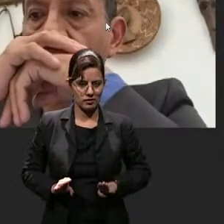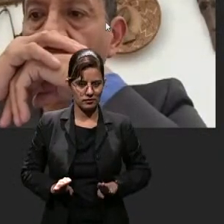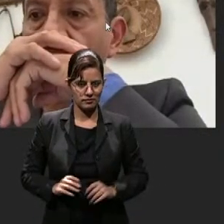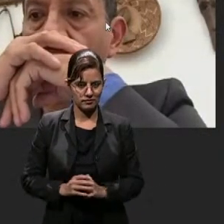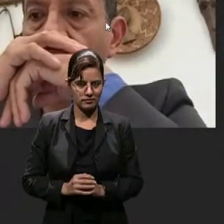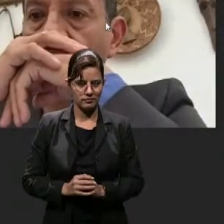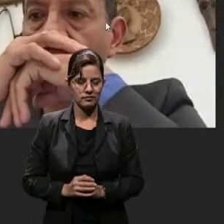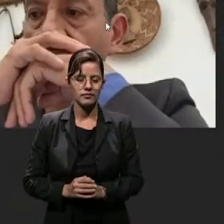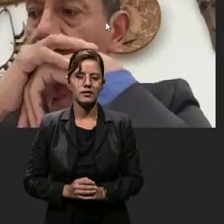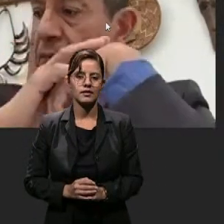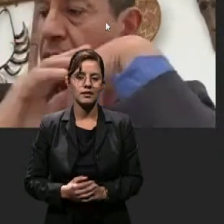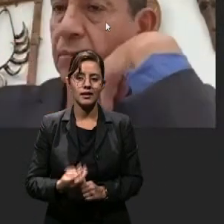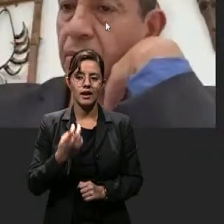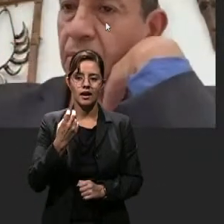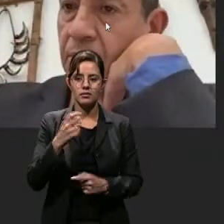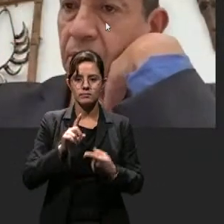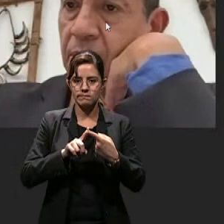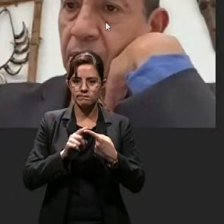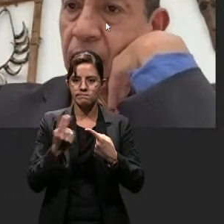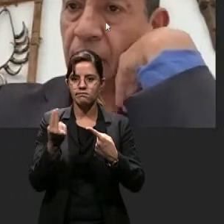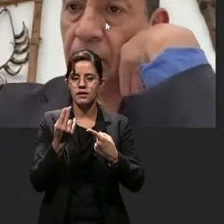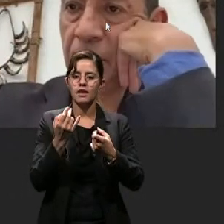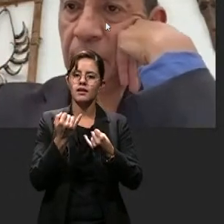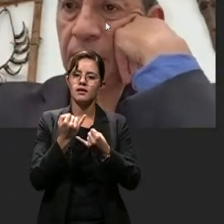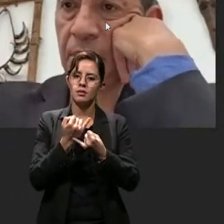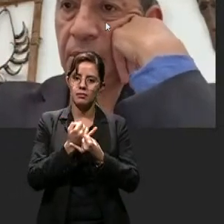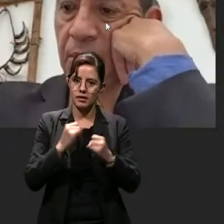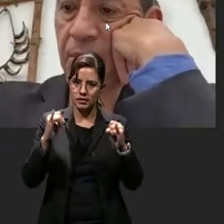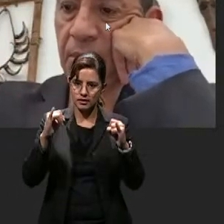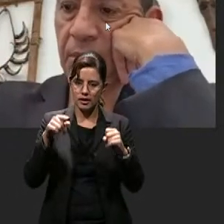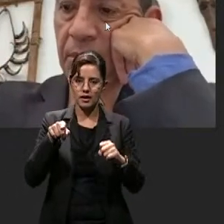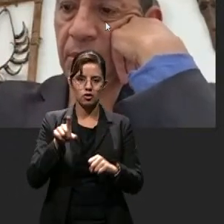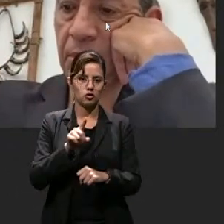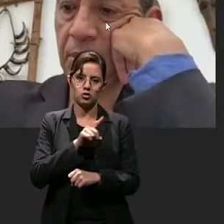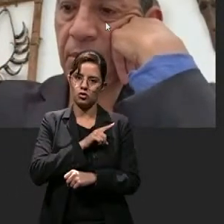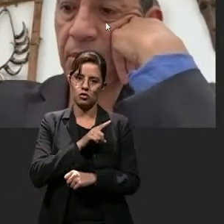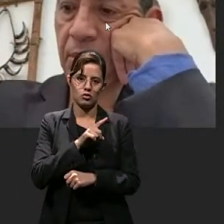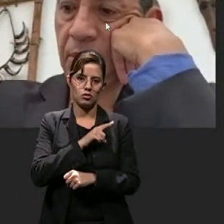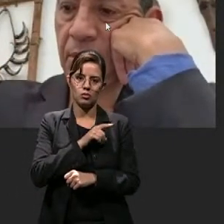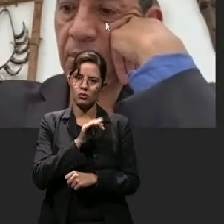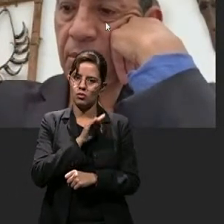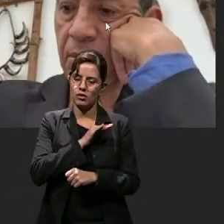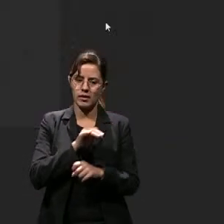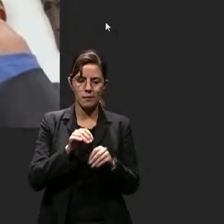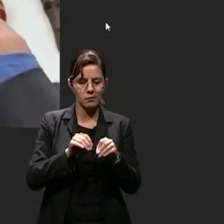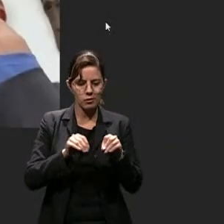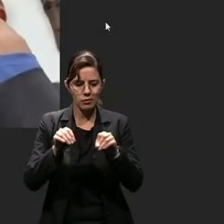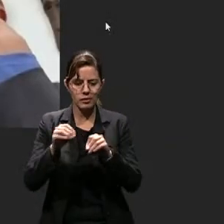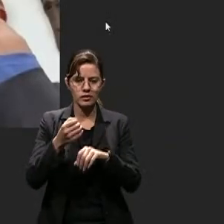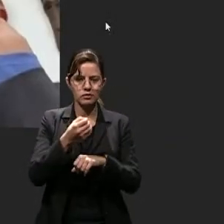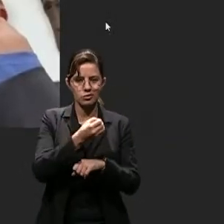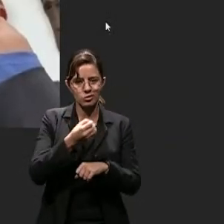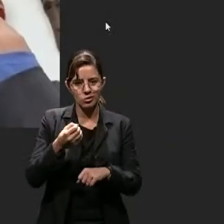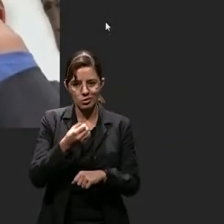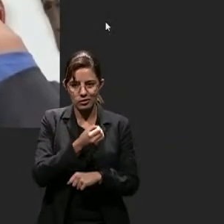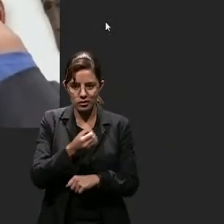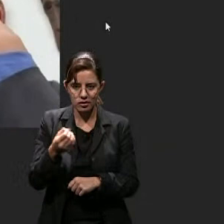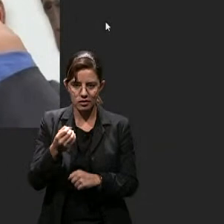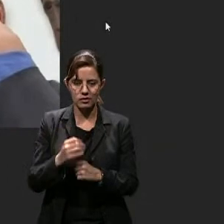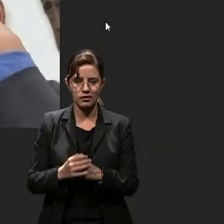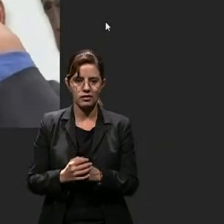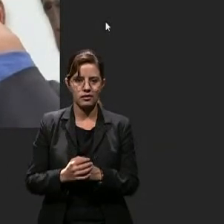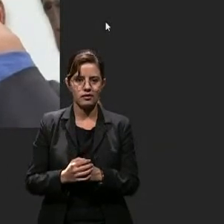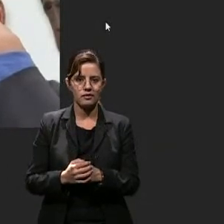it should be focused on independence. Its autonomy and its independence should